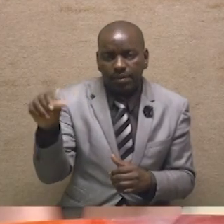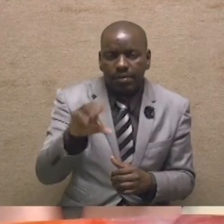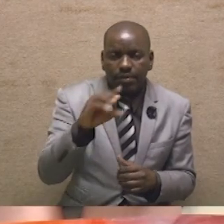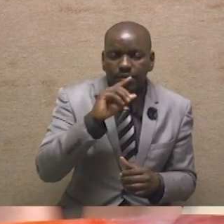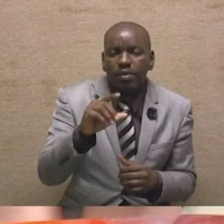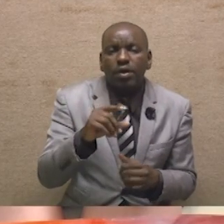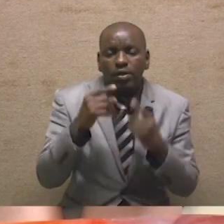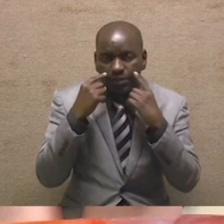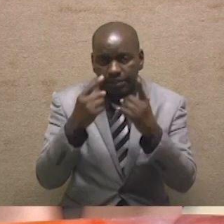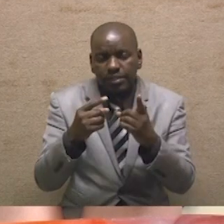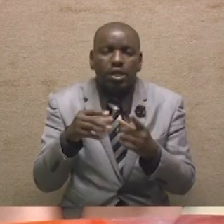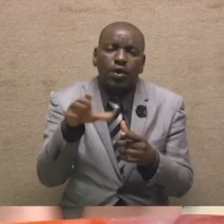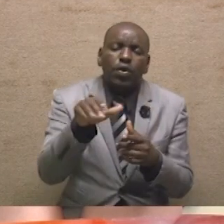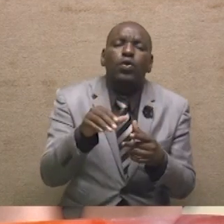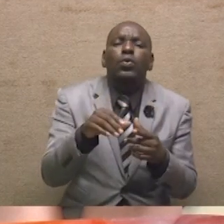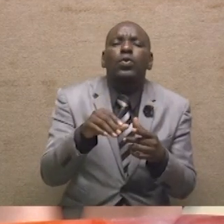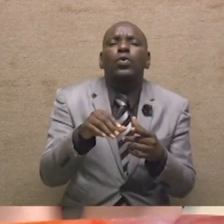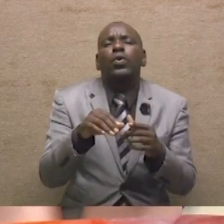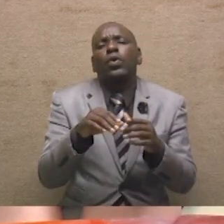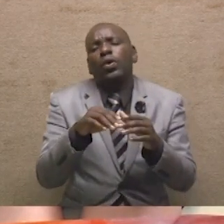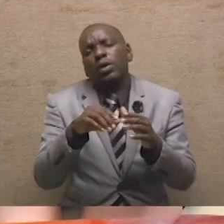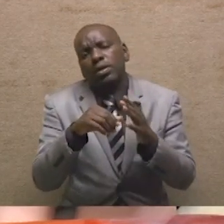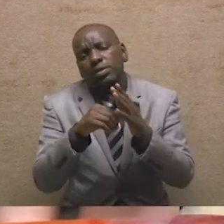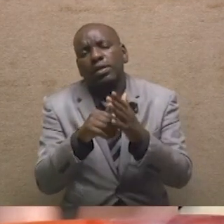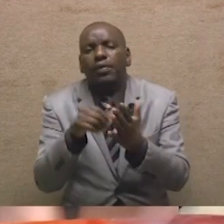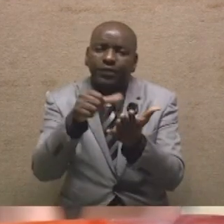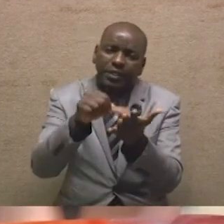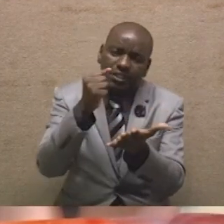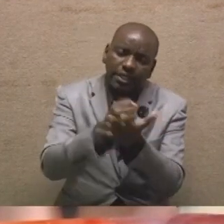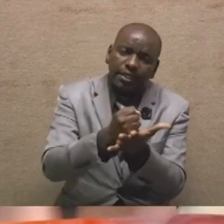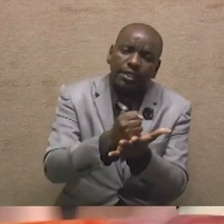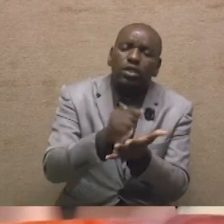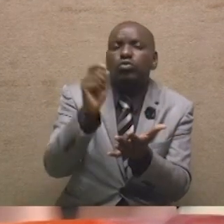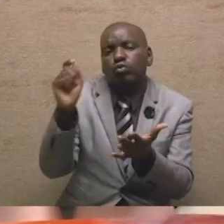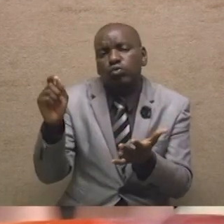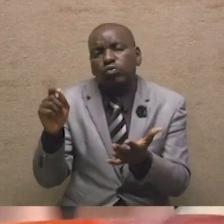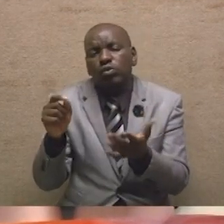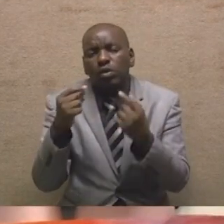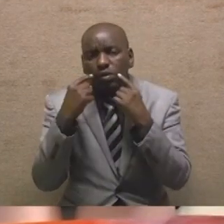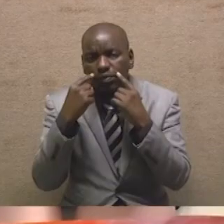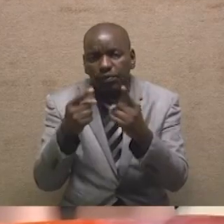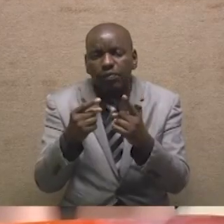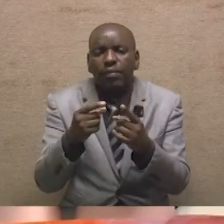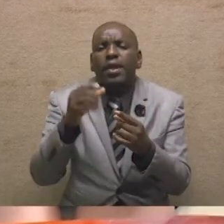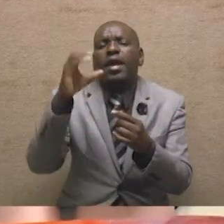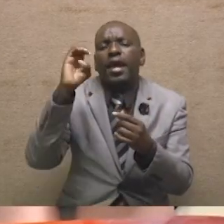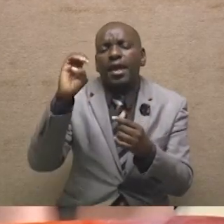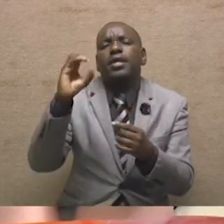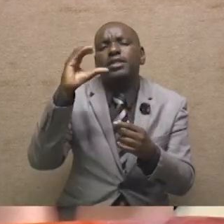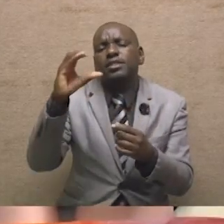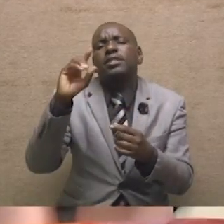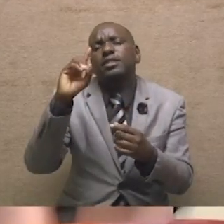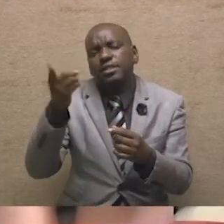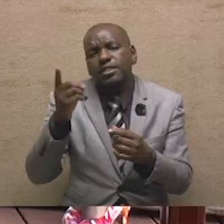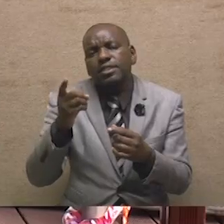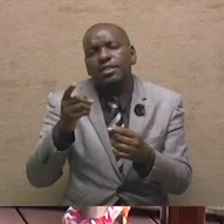that within that area of registering, there are issues to do with ECD centers that are struggling, or schools